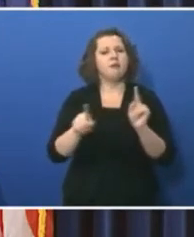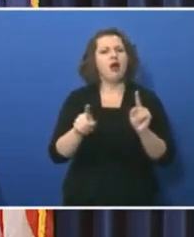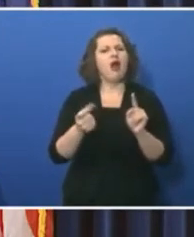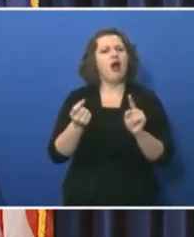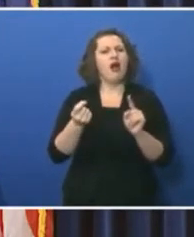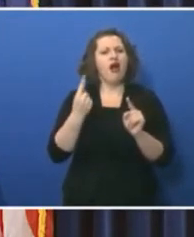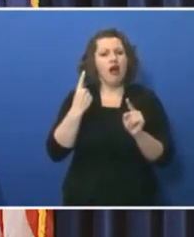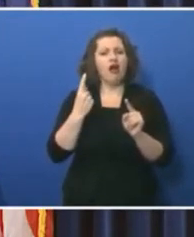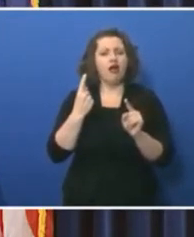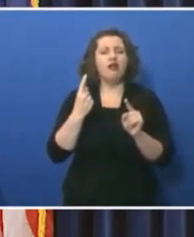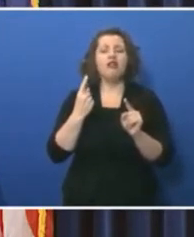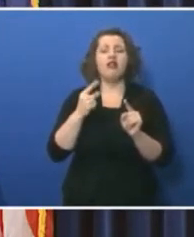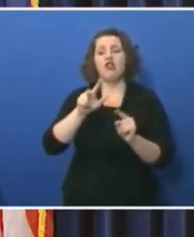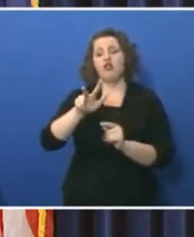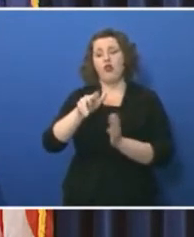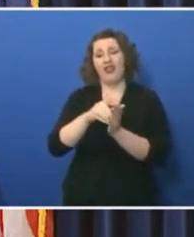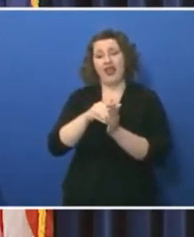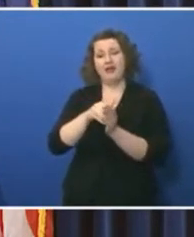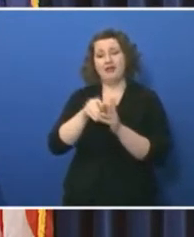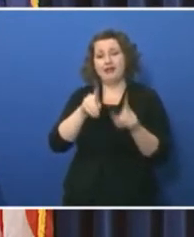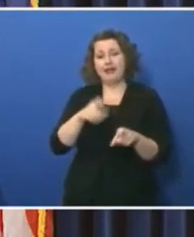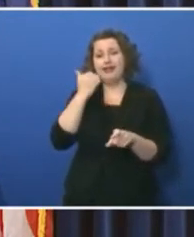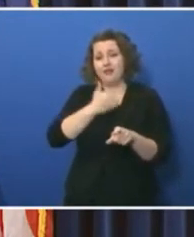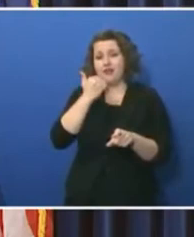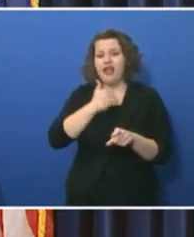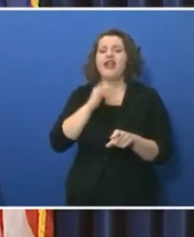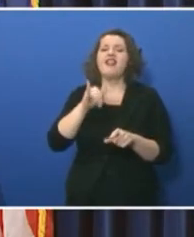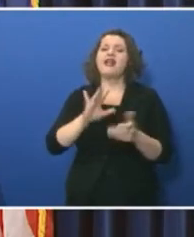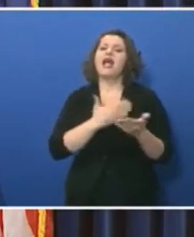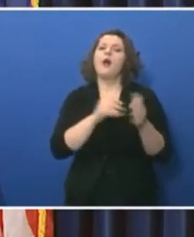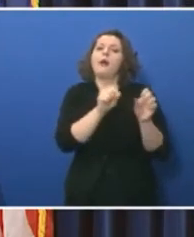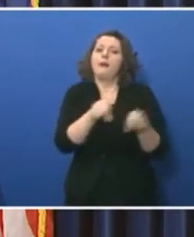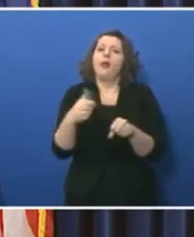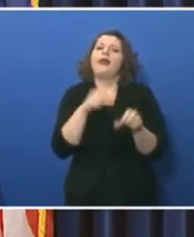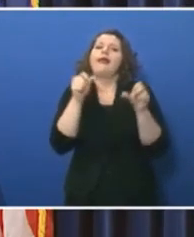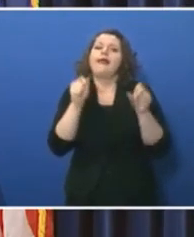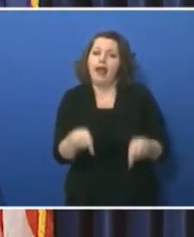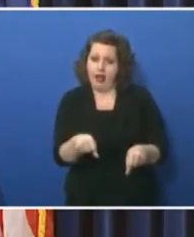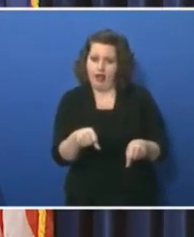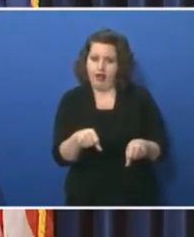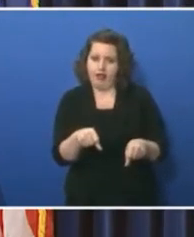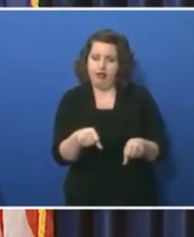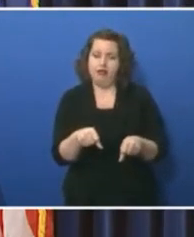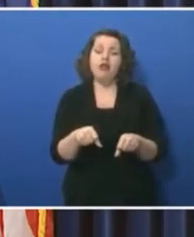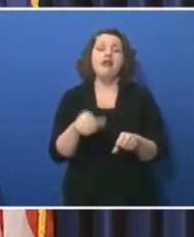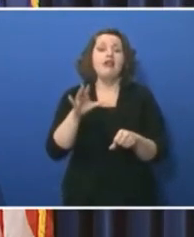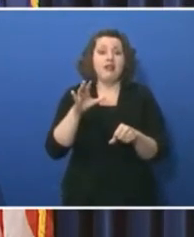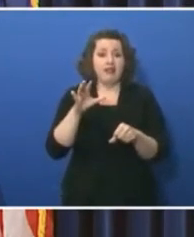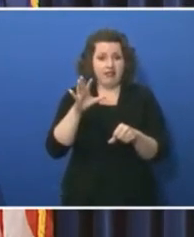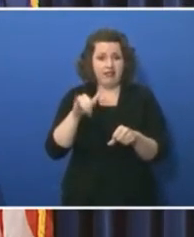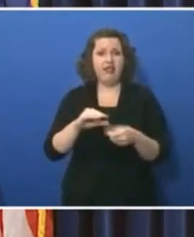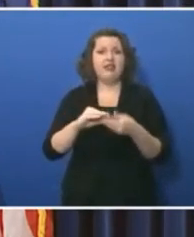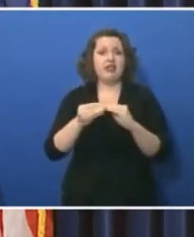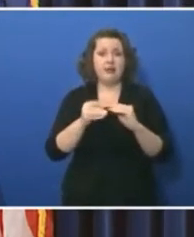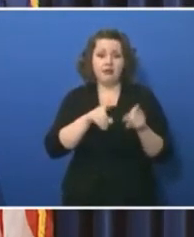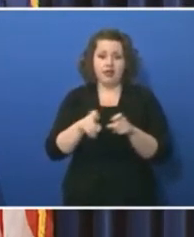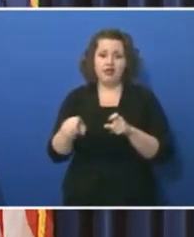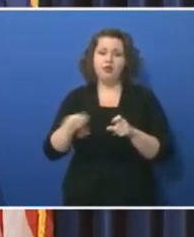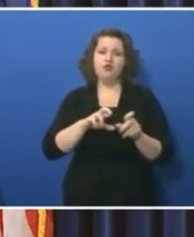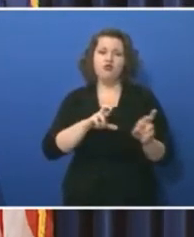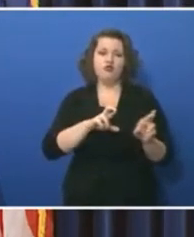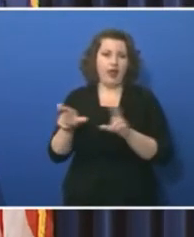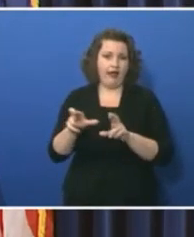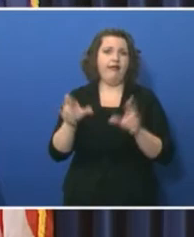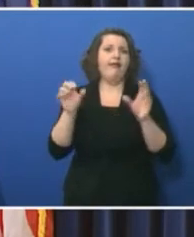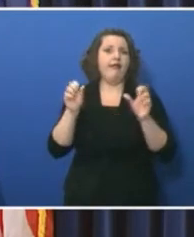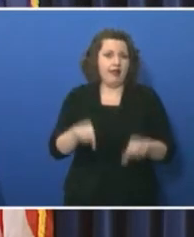understand that 3,000 tests per day is our capacity. It's the number of tests that we're ready and able to do